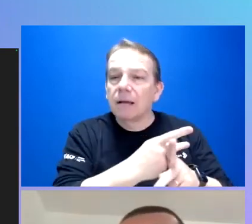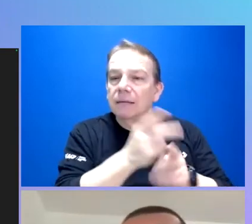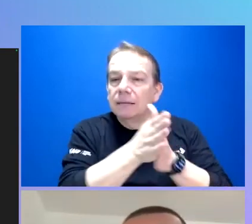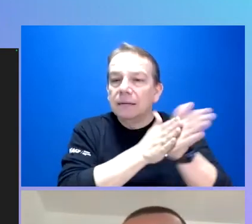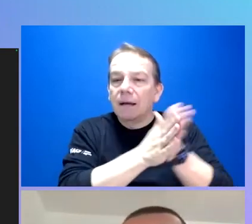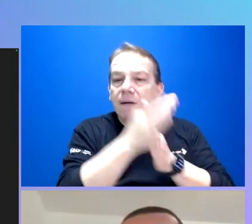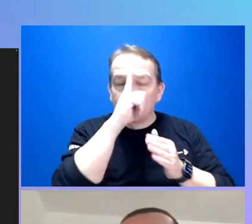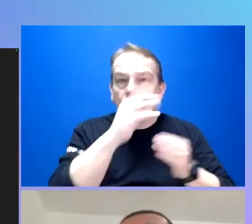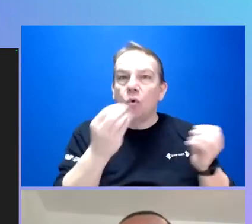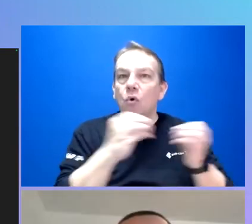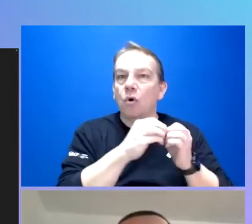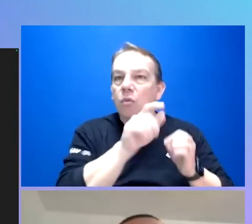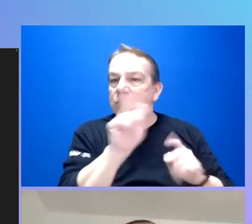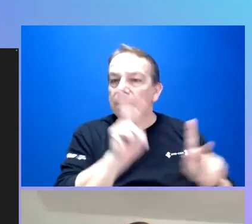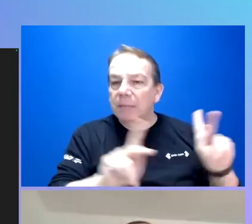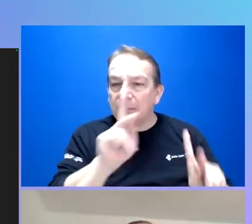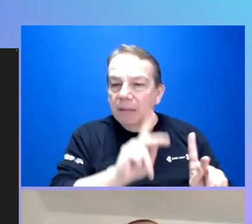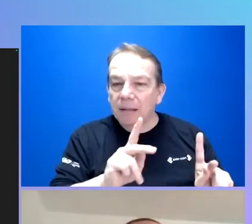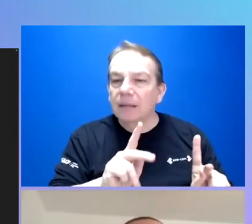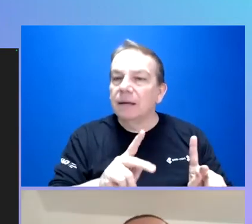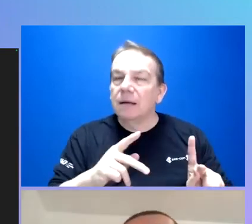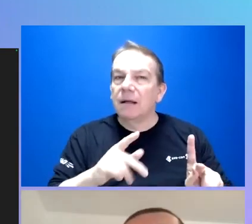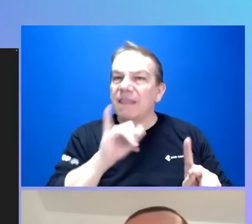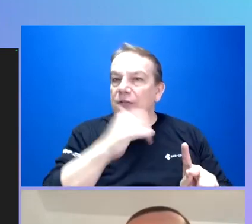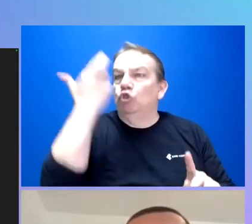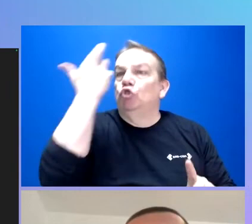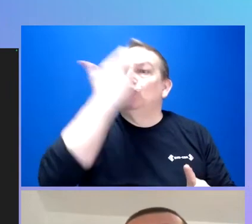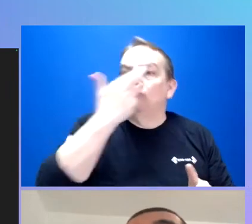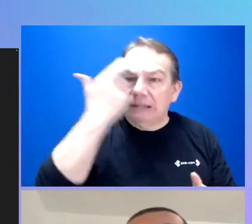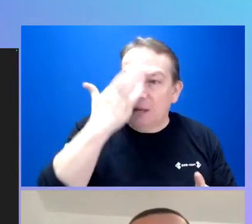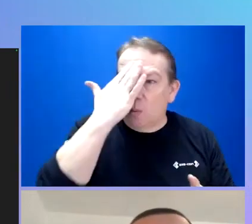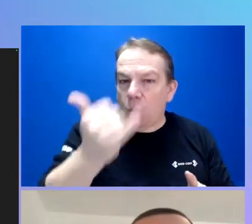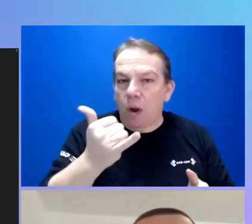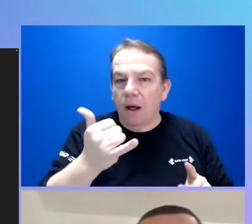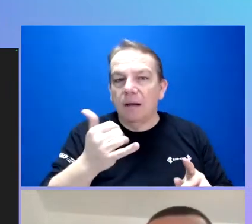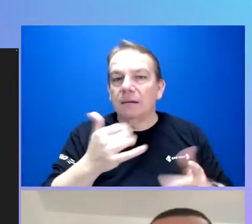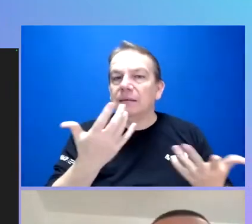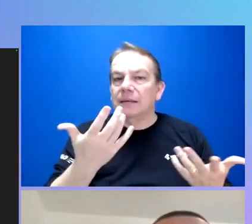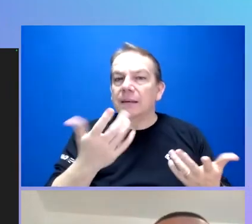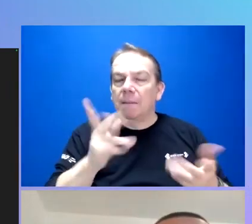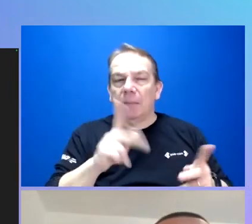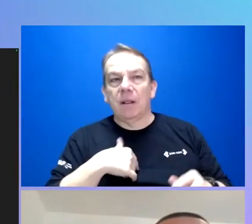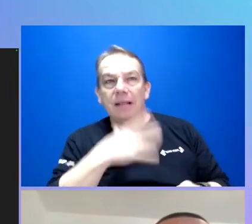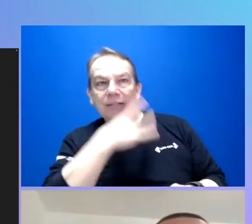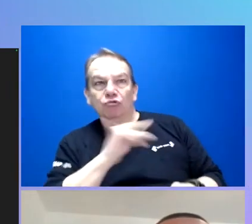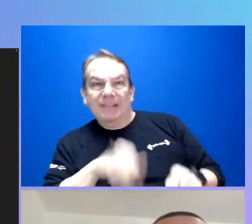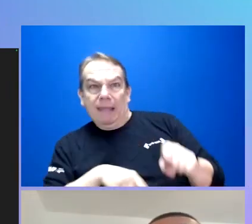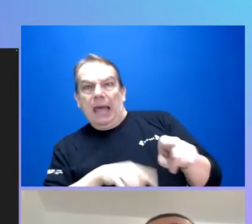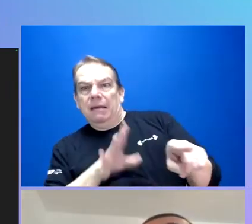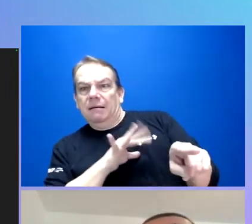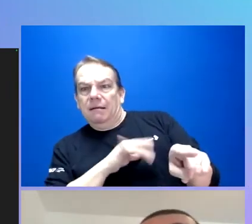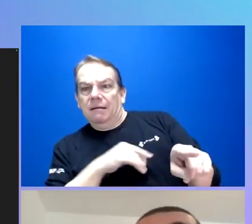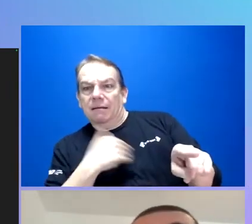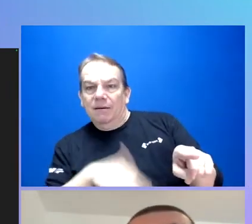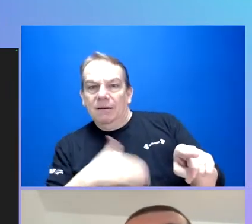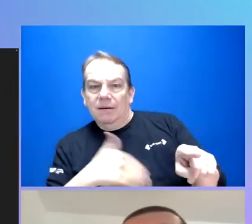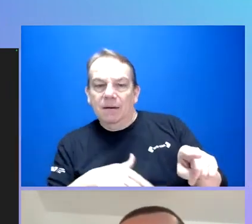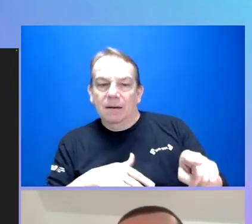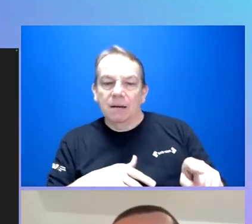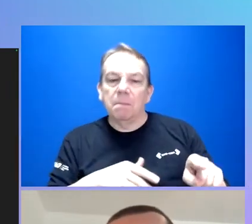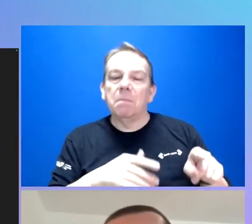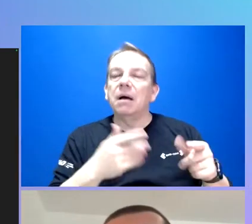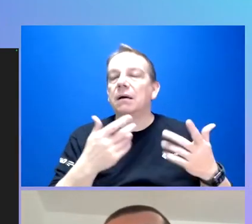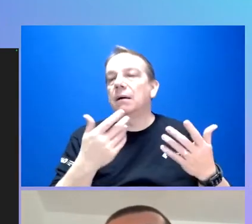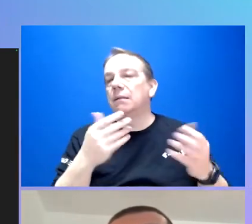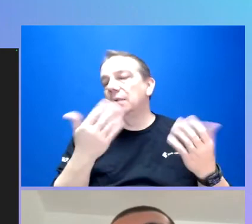everyone because that's really the focus of what the task is. Of course, over time,